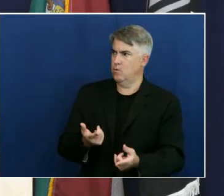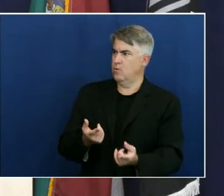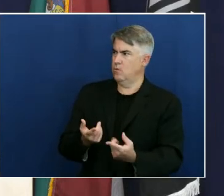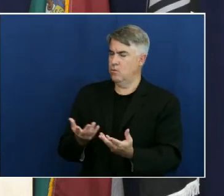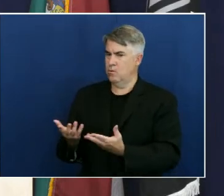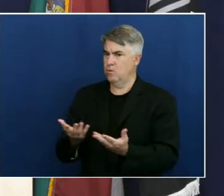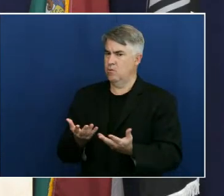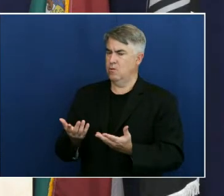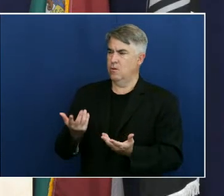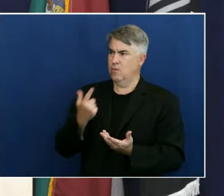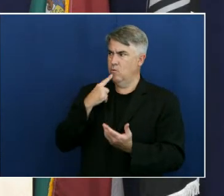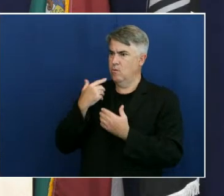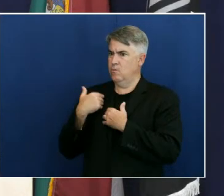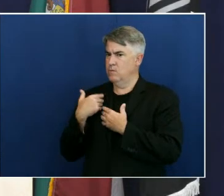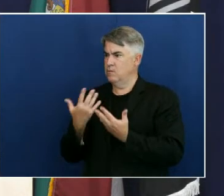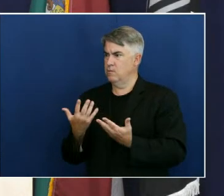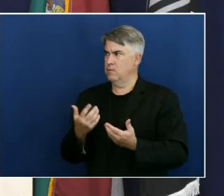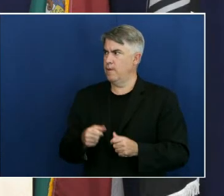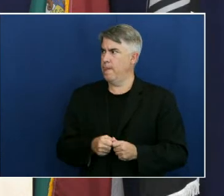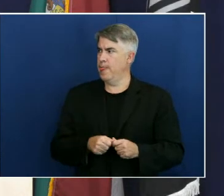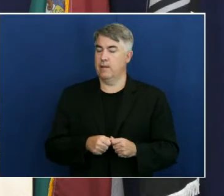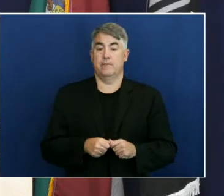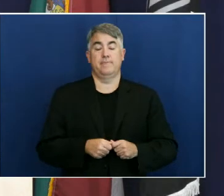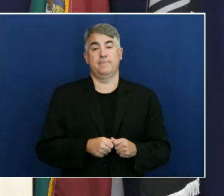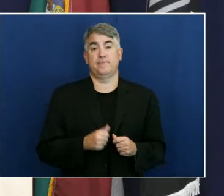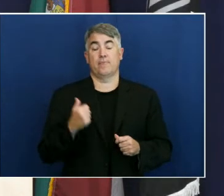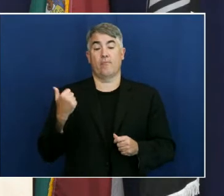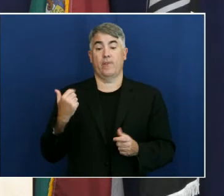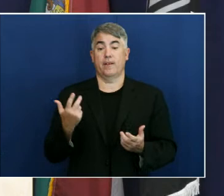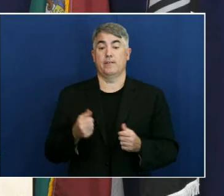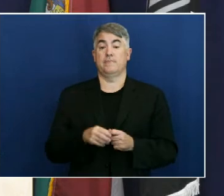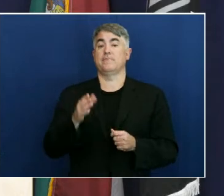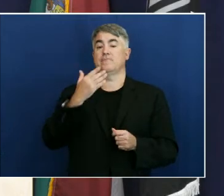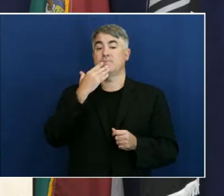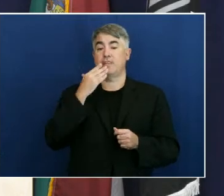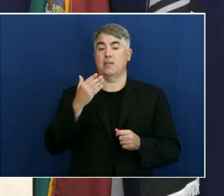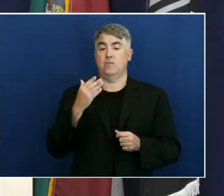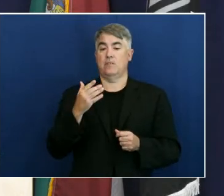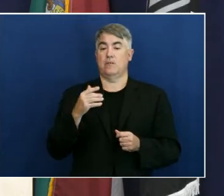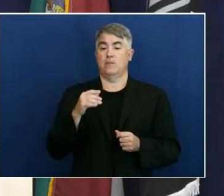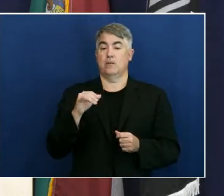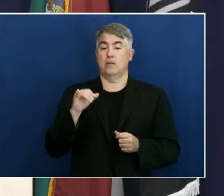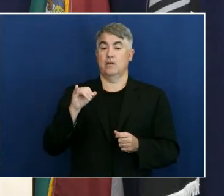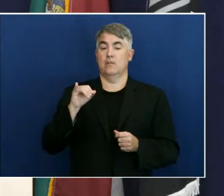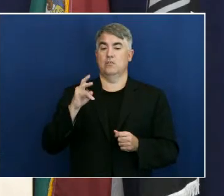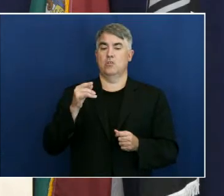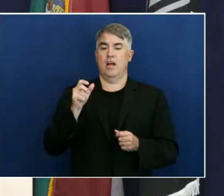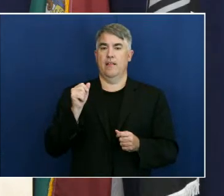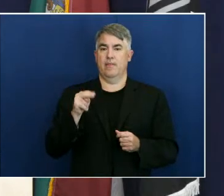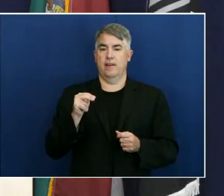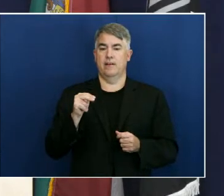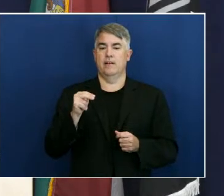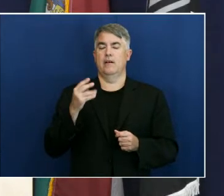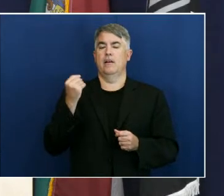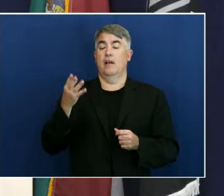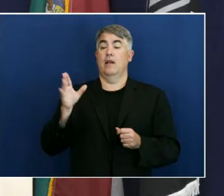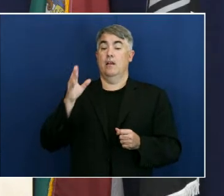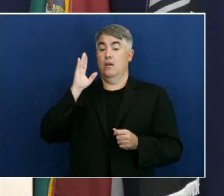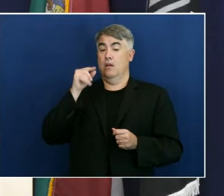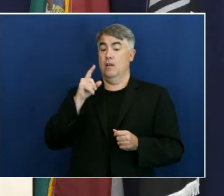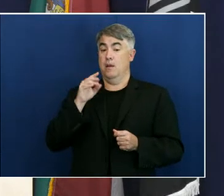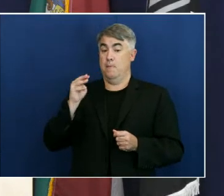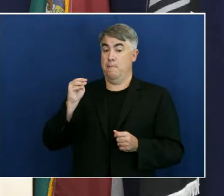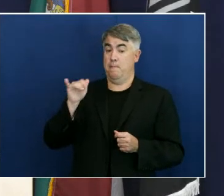let their kids get vaccinated? All right, thank you, Jonathan. So My Turn will be updated once the vaccine is actually